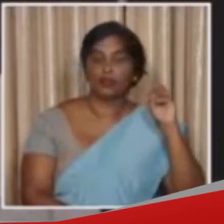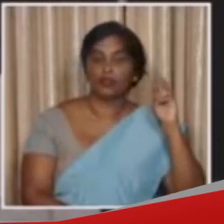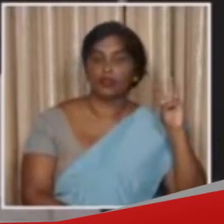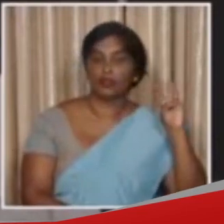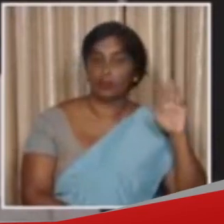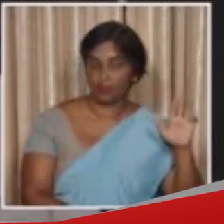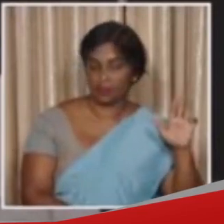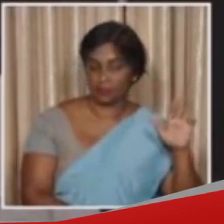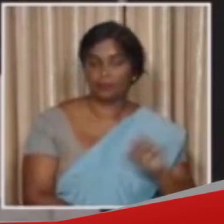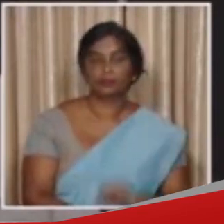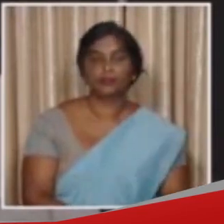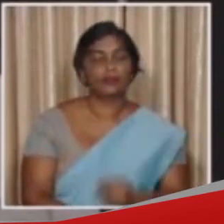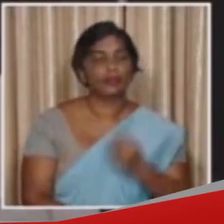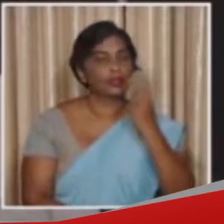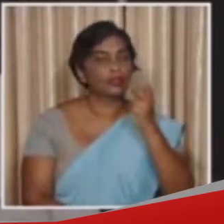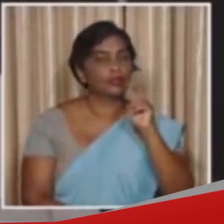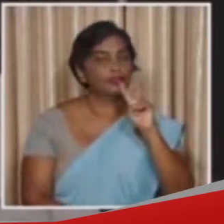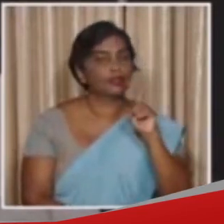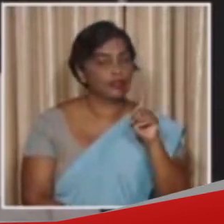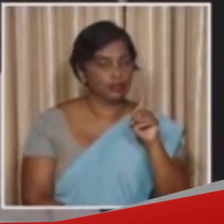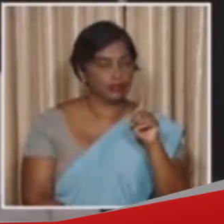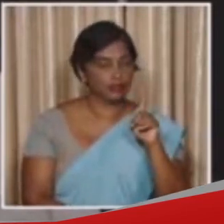1045.039 2021